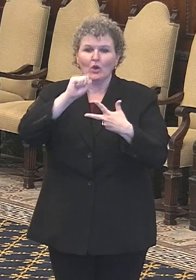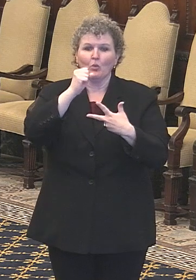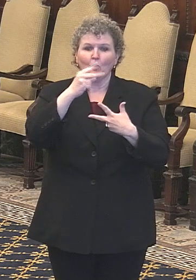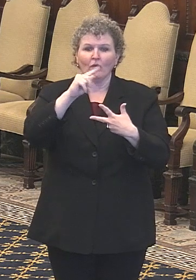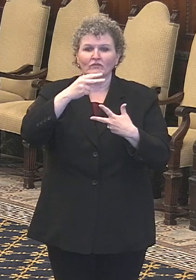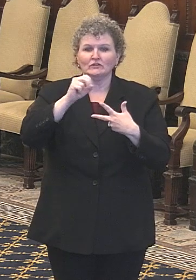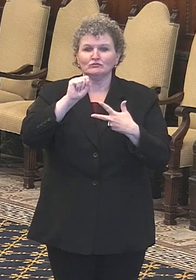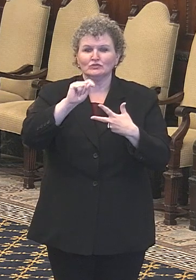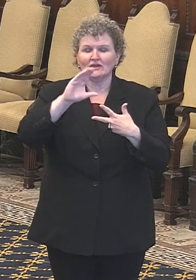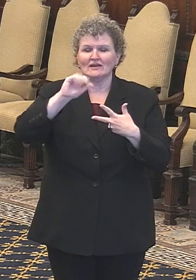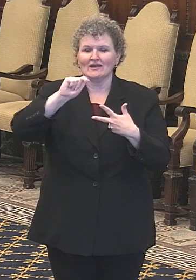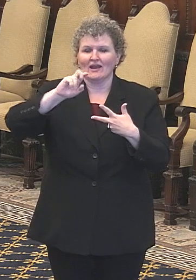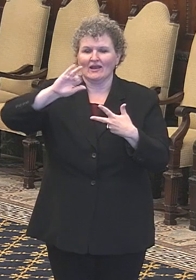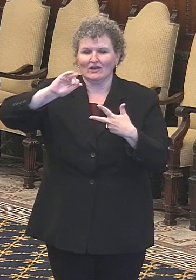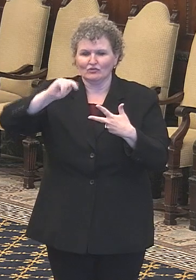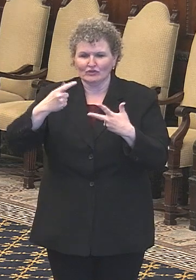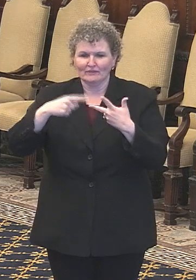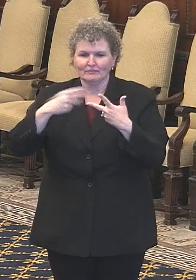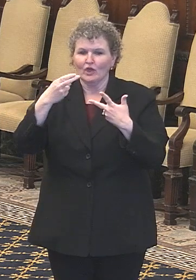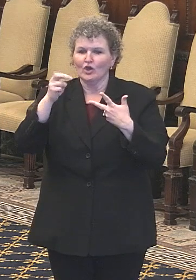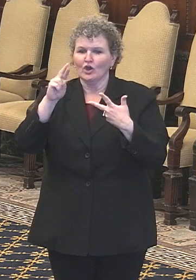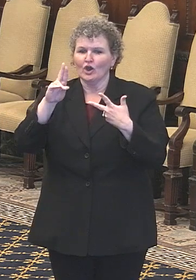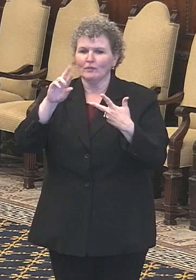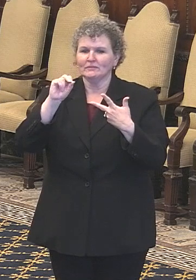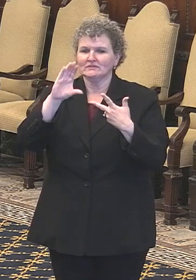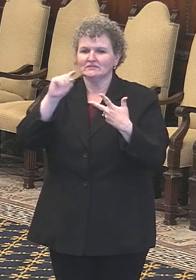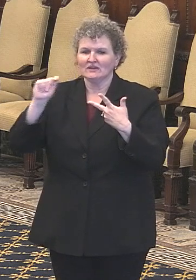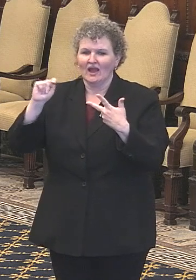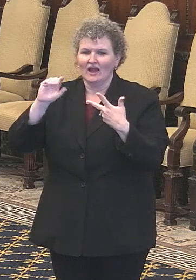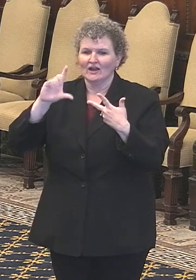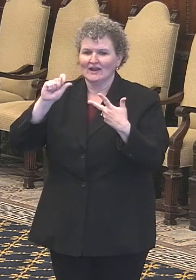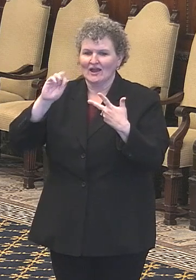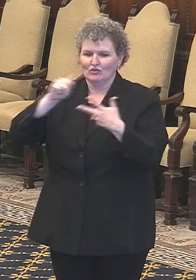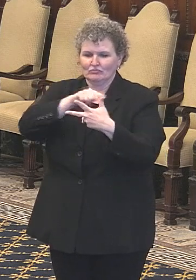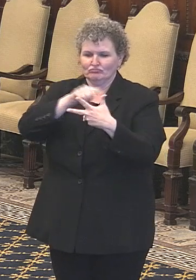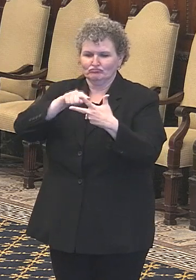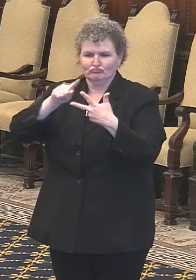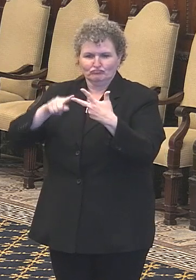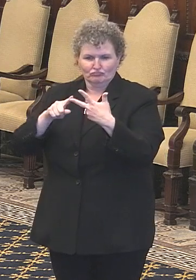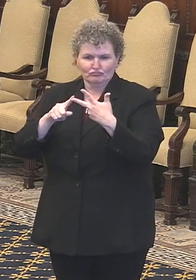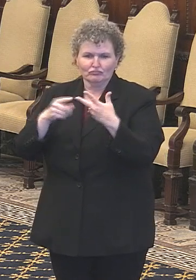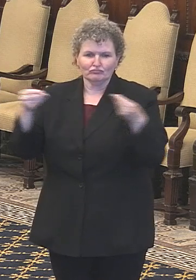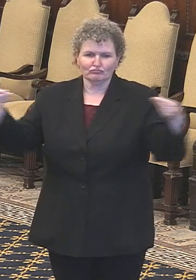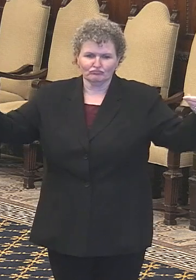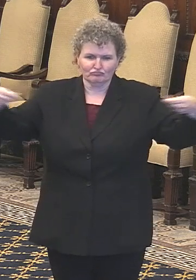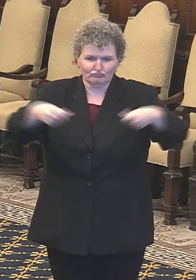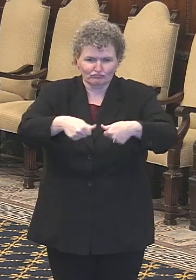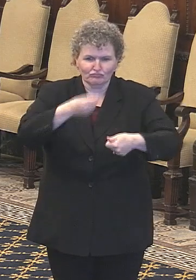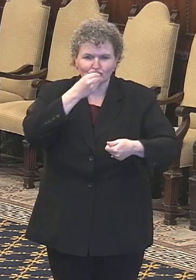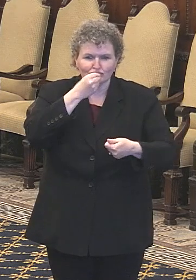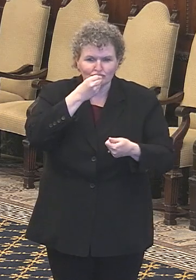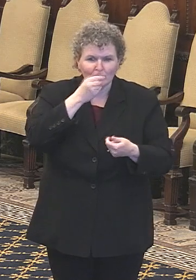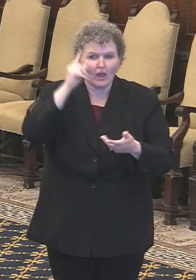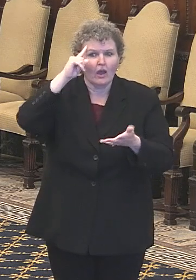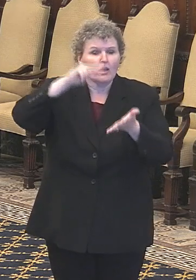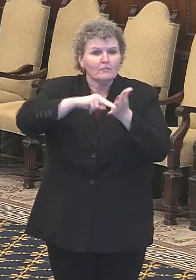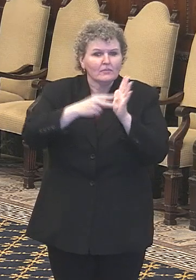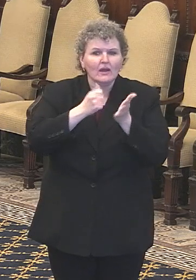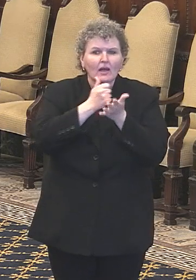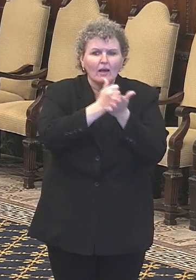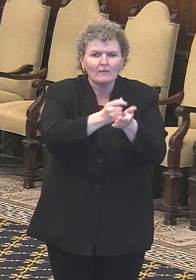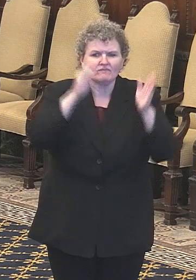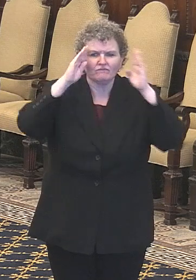cost. By collaborating with catering companies, Step Up to the Plate allows its partners to turn their focus towards staffing,